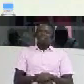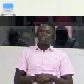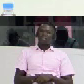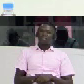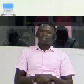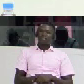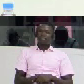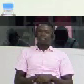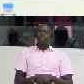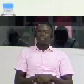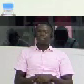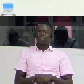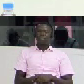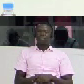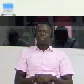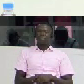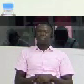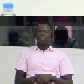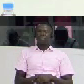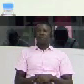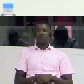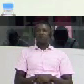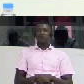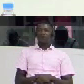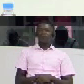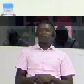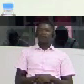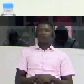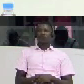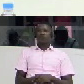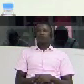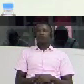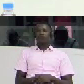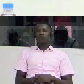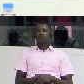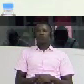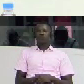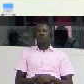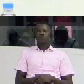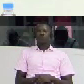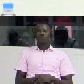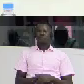ngi maxaama nga amee woon ak ci yan bés ak yan weer ak yan at la toll woon.